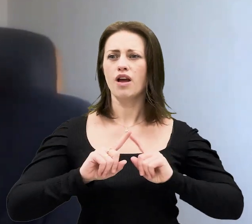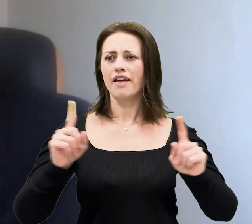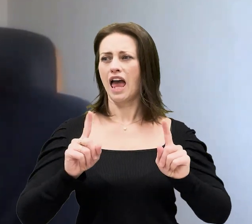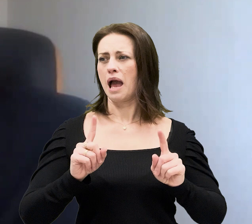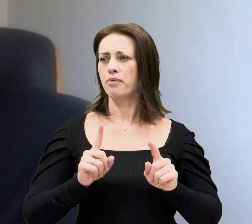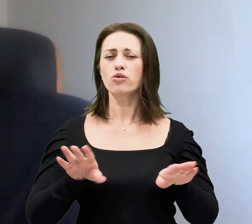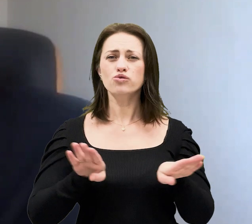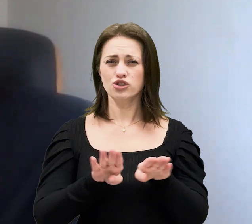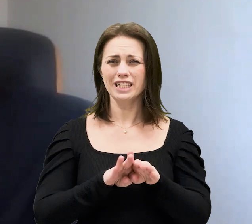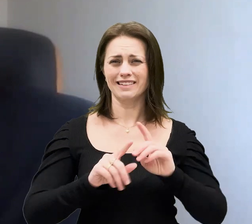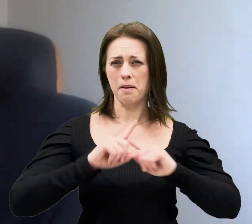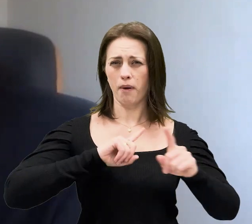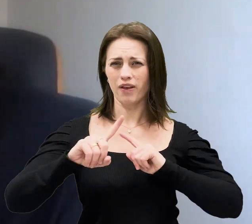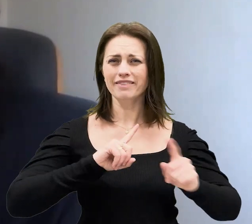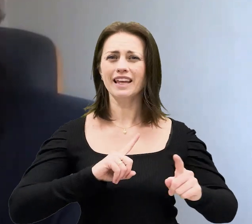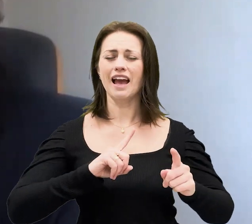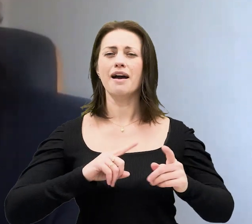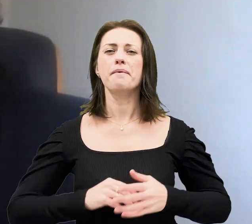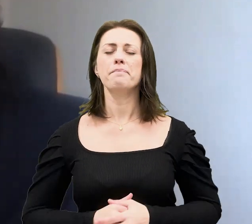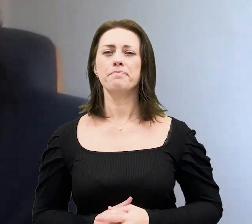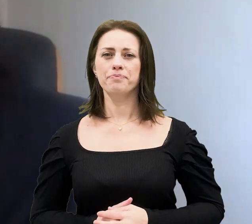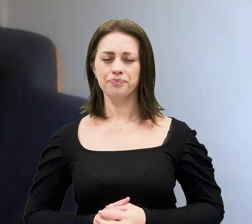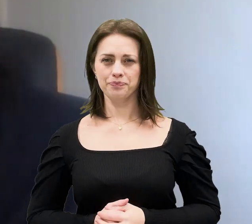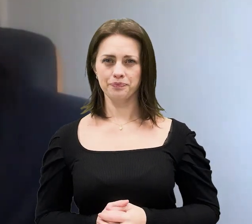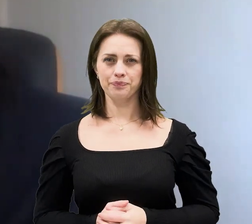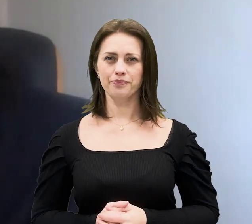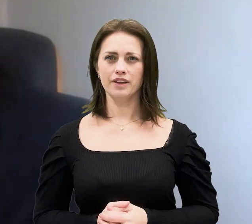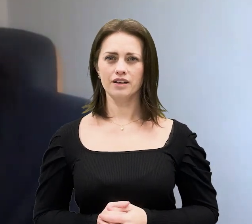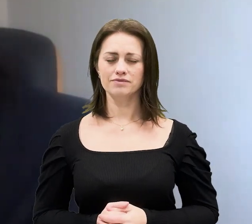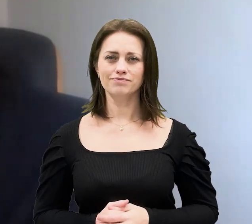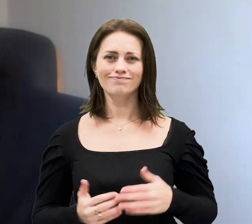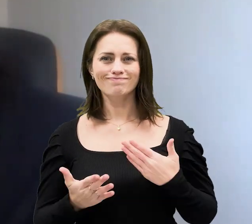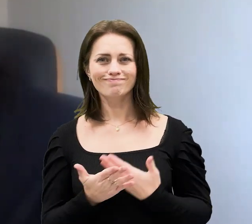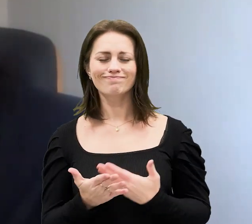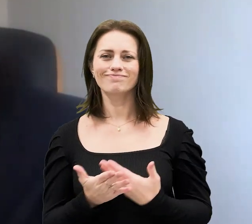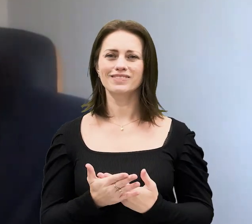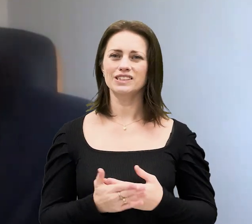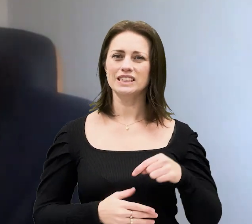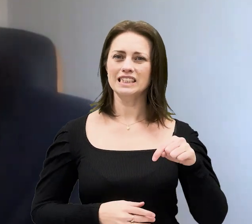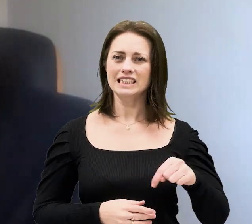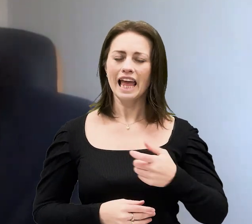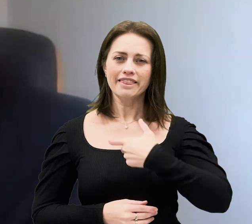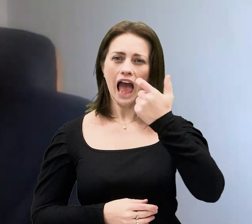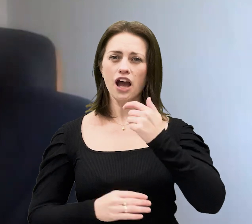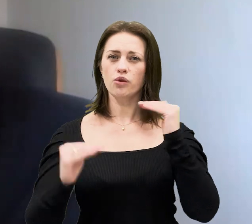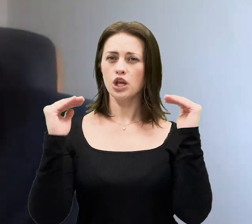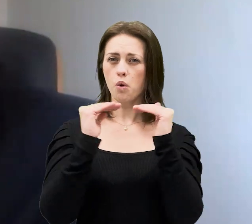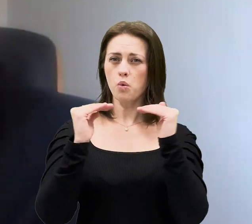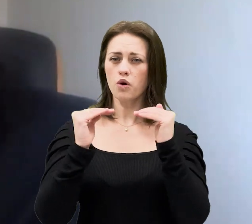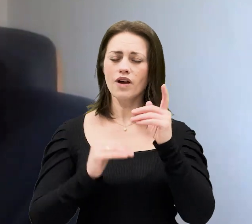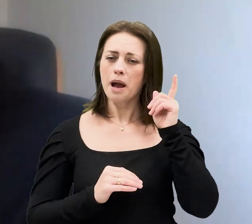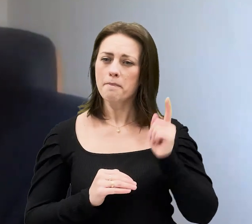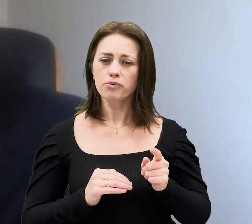religion and caste politics. So for me, at this point, as a national level, a